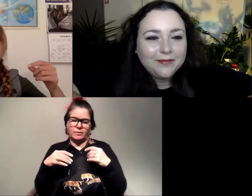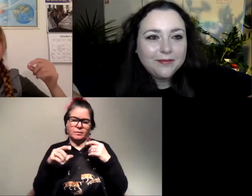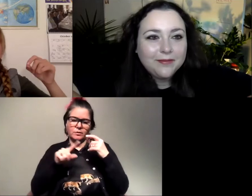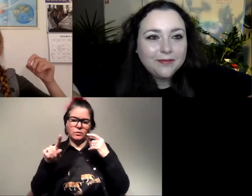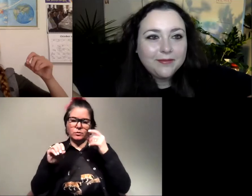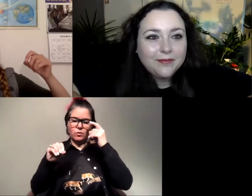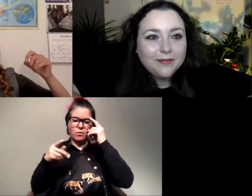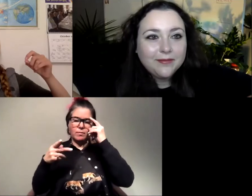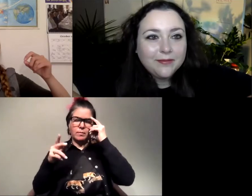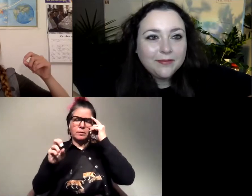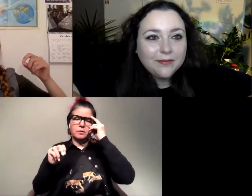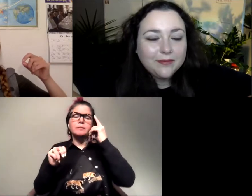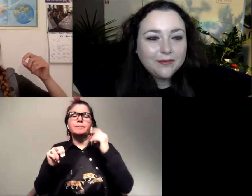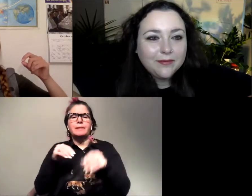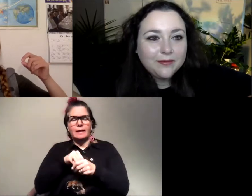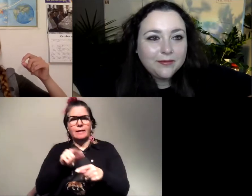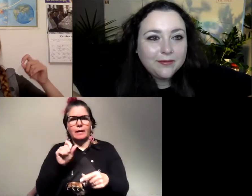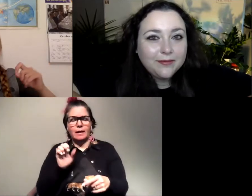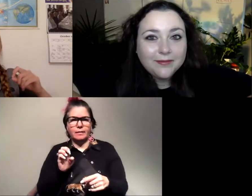lake. And